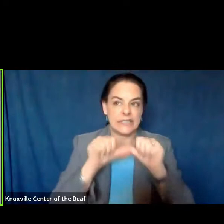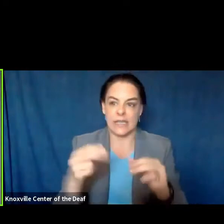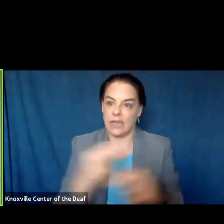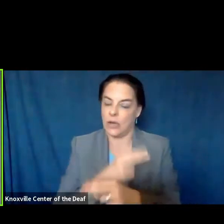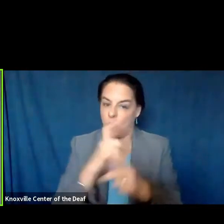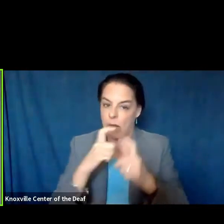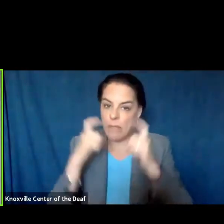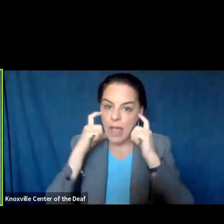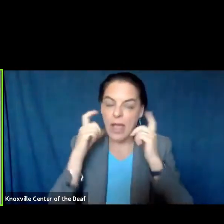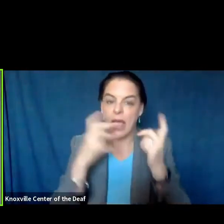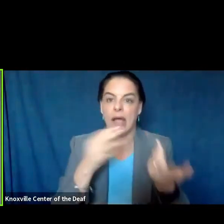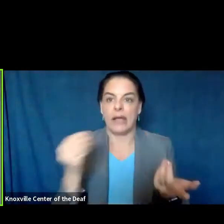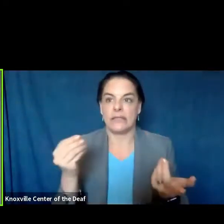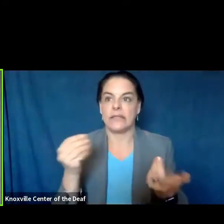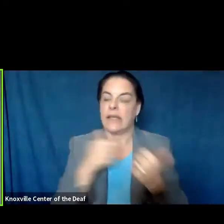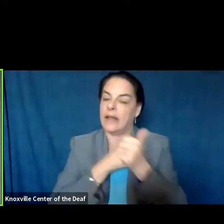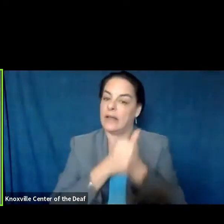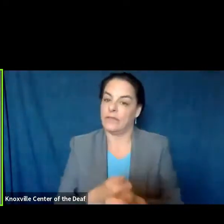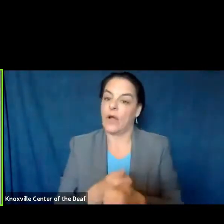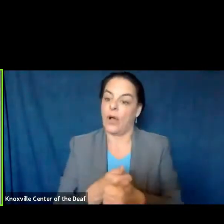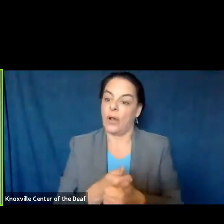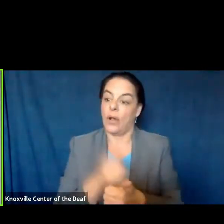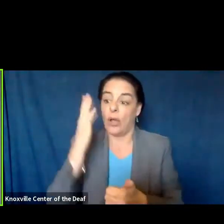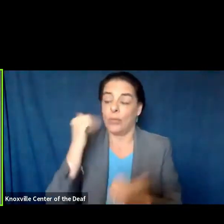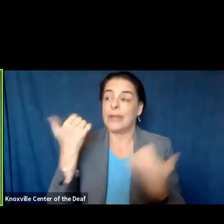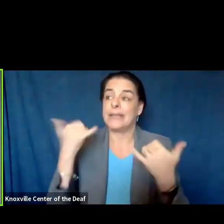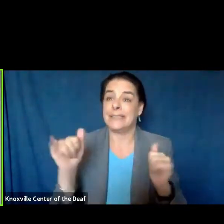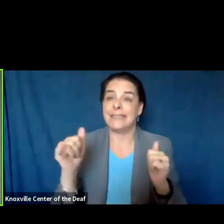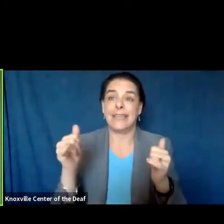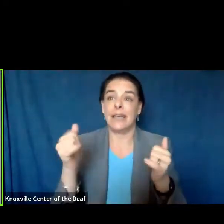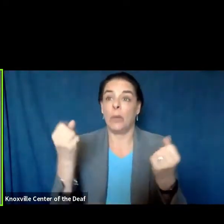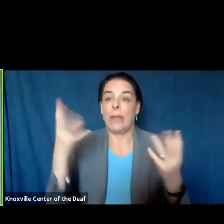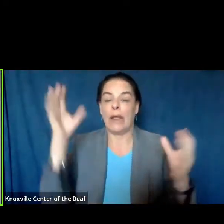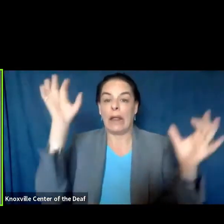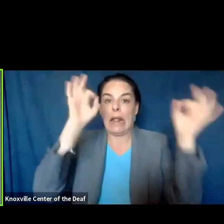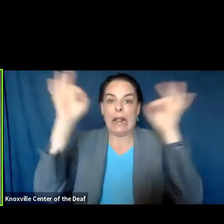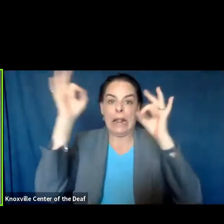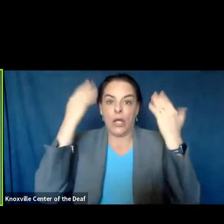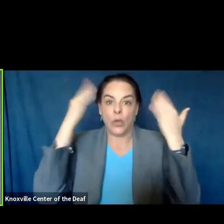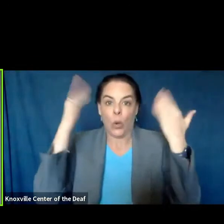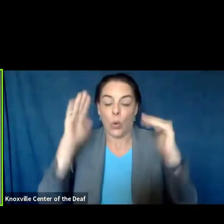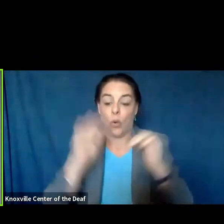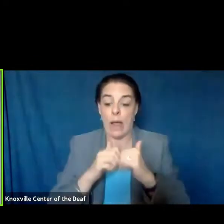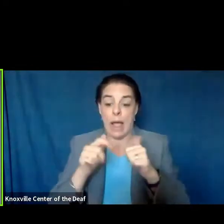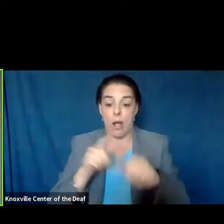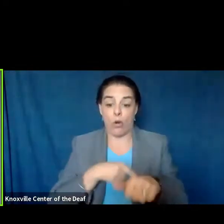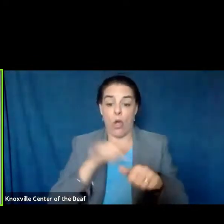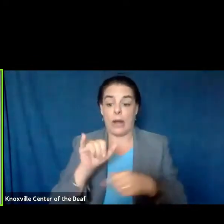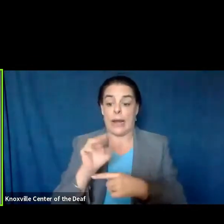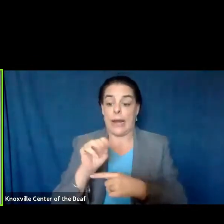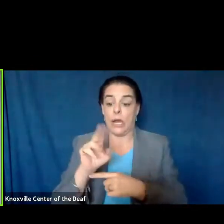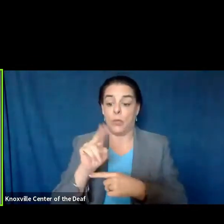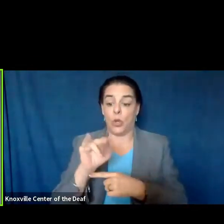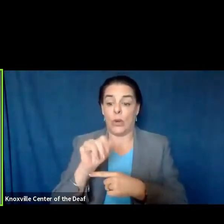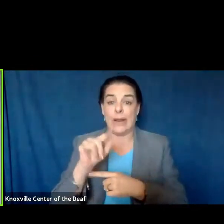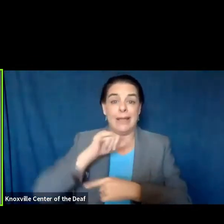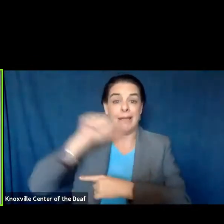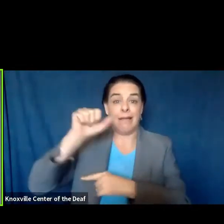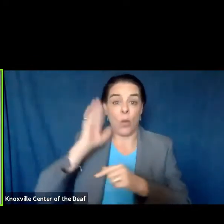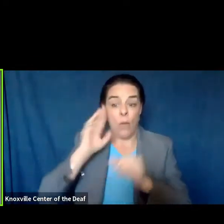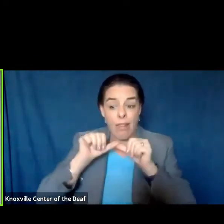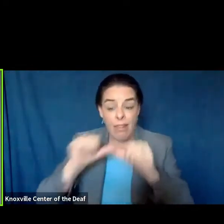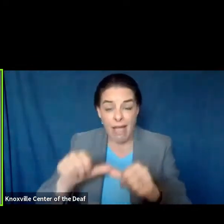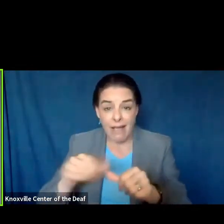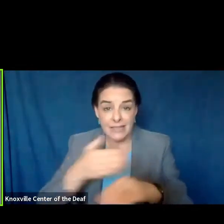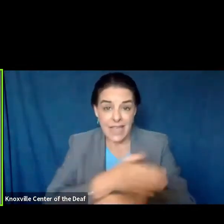and follow up because there's still a lot of unknowns. How long that your immunity lasts, your natural immunity lasts is still, there's